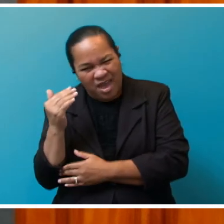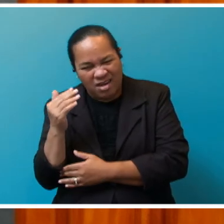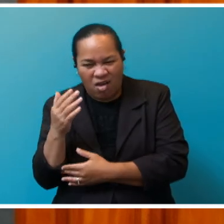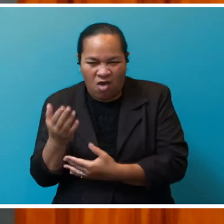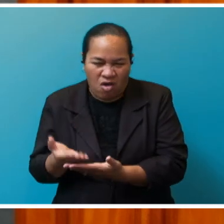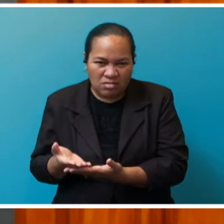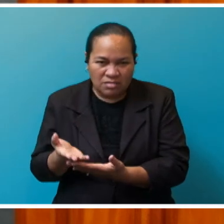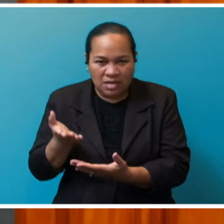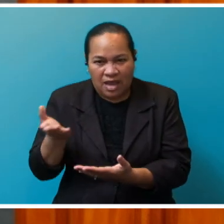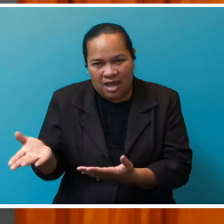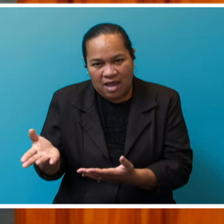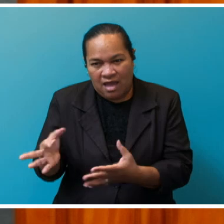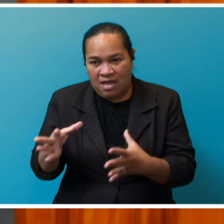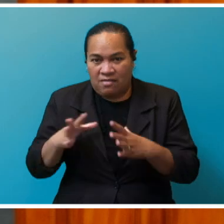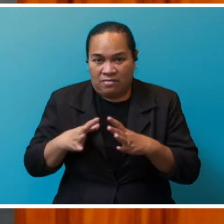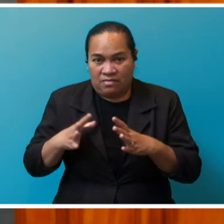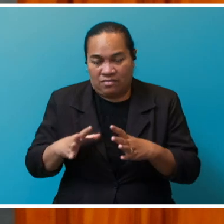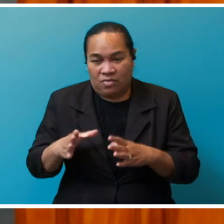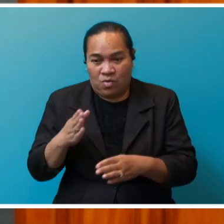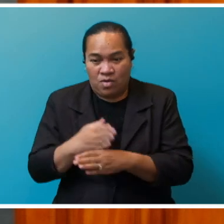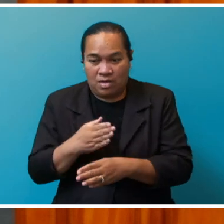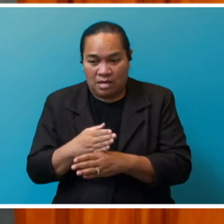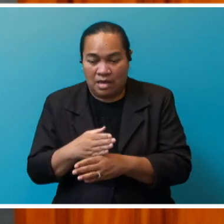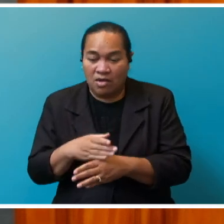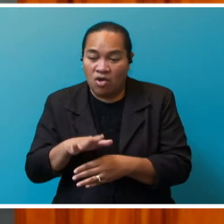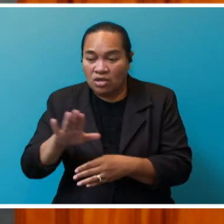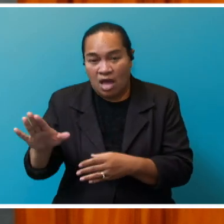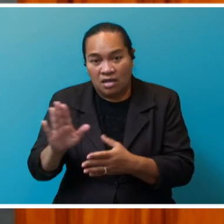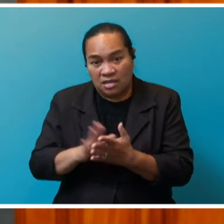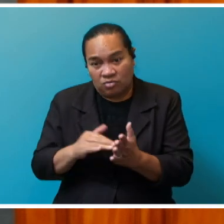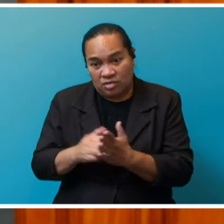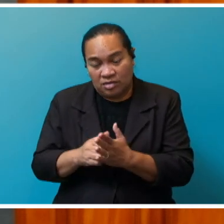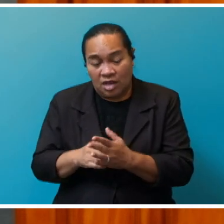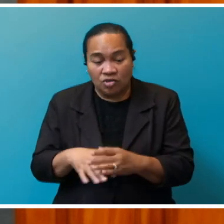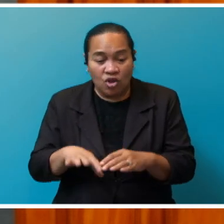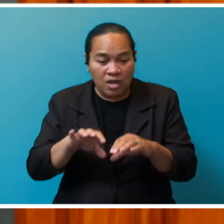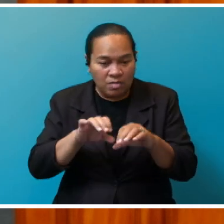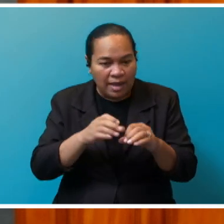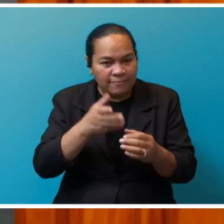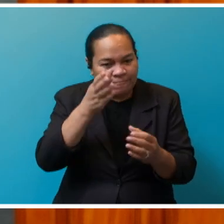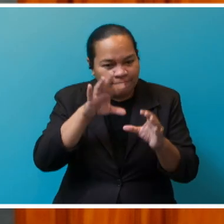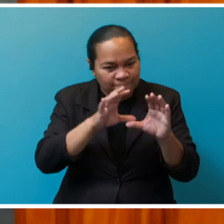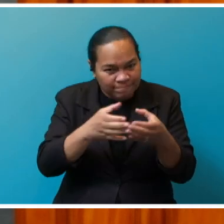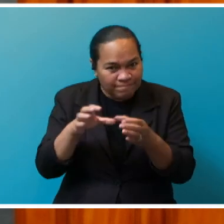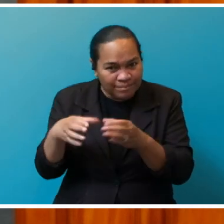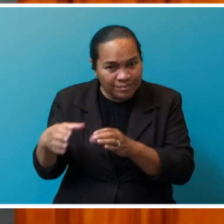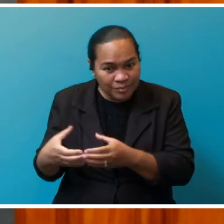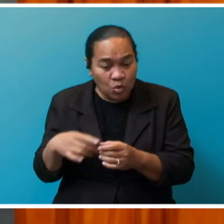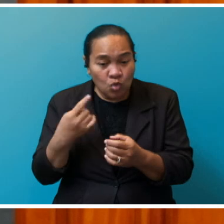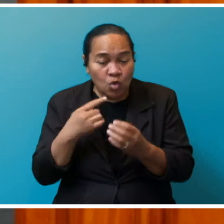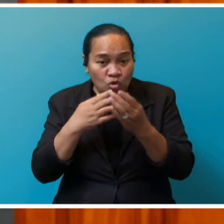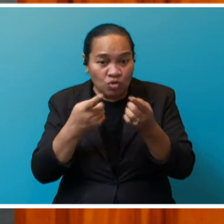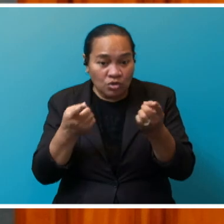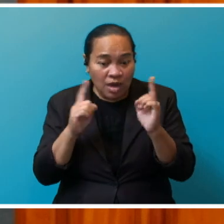respective discipline. The breakdown of primary teachers graduating, Mr. Speaker, sir,